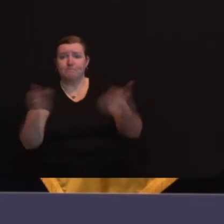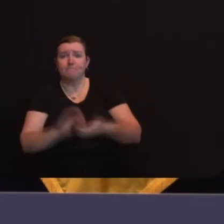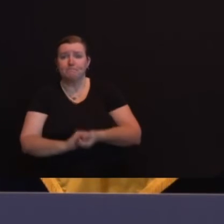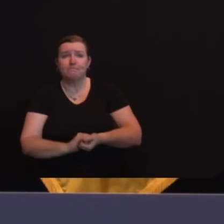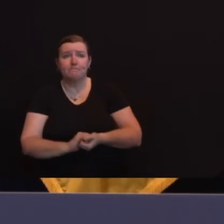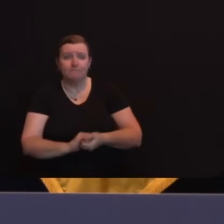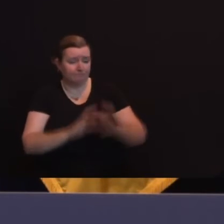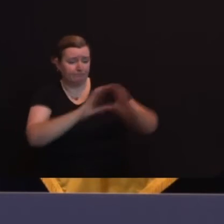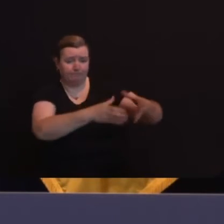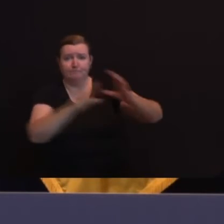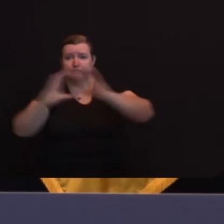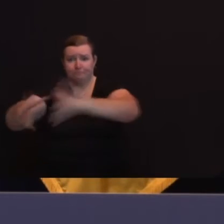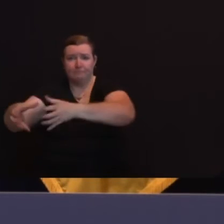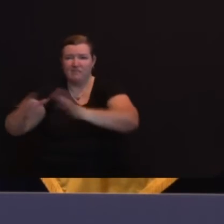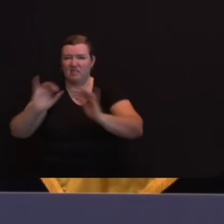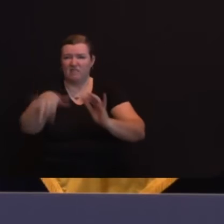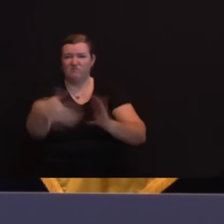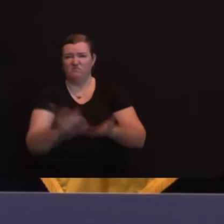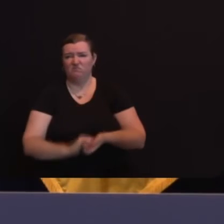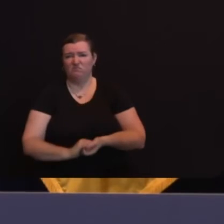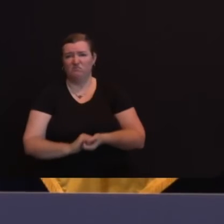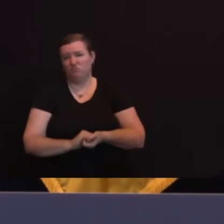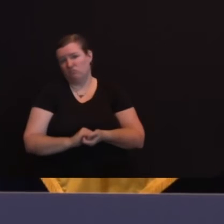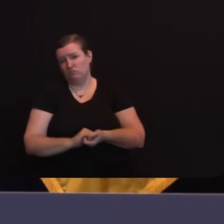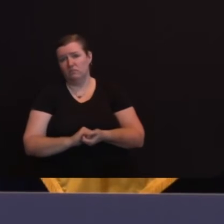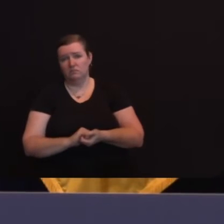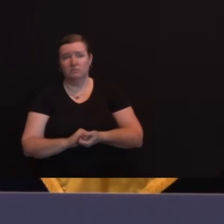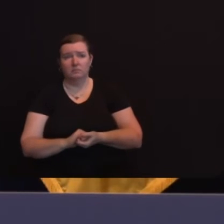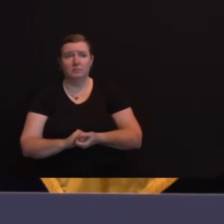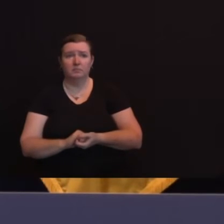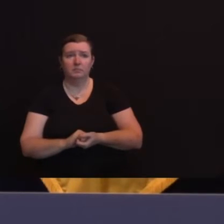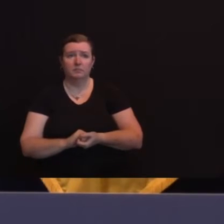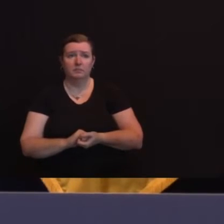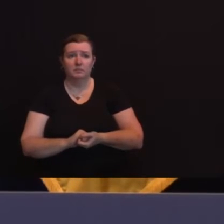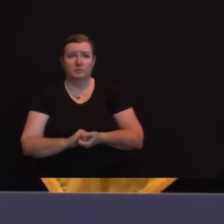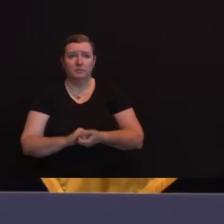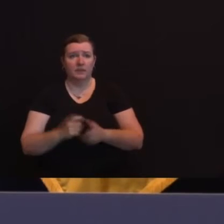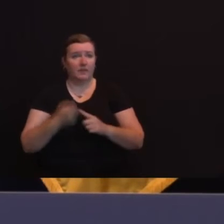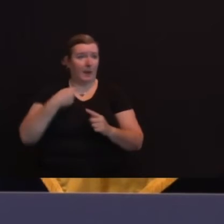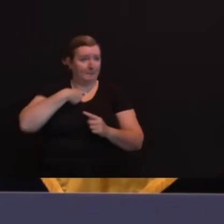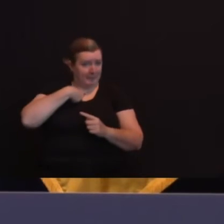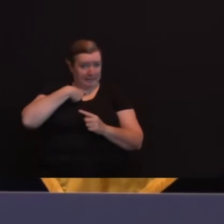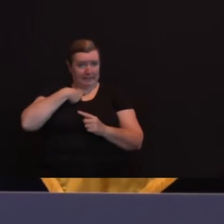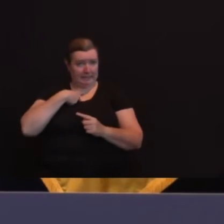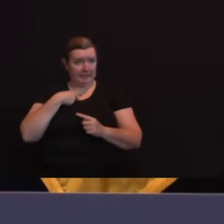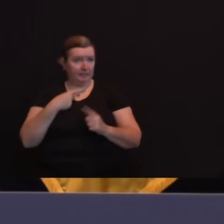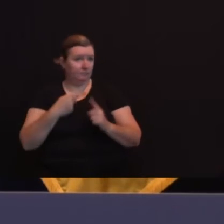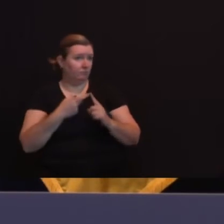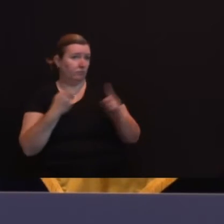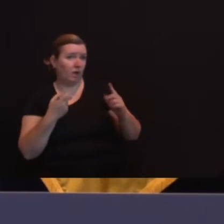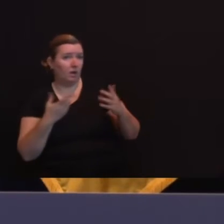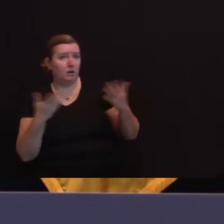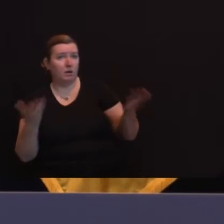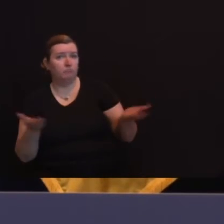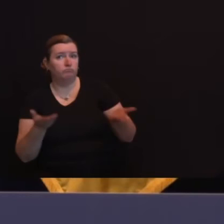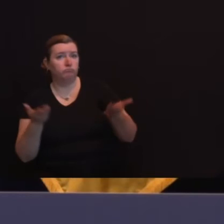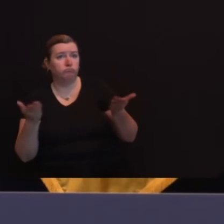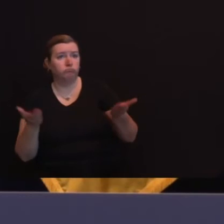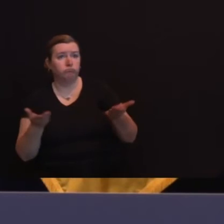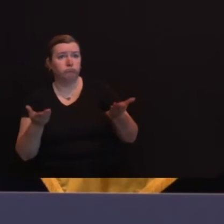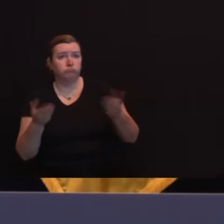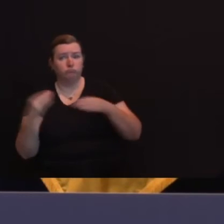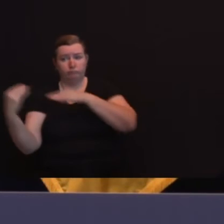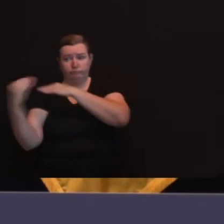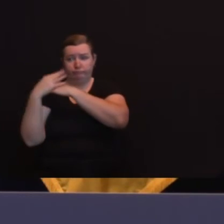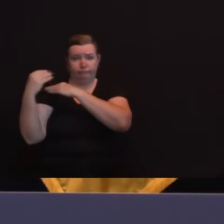And every single edict, whether it was from me or more importantly, the series of guidance